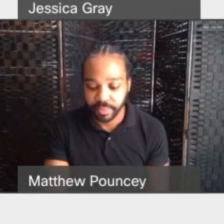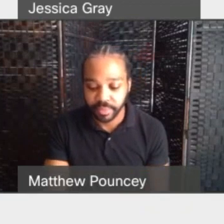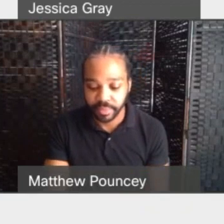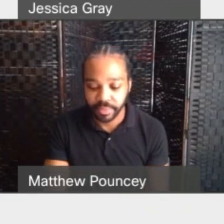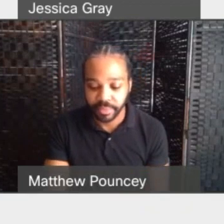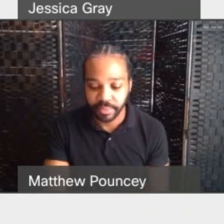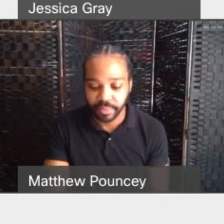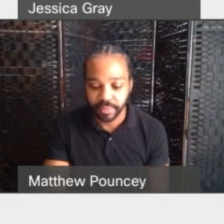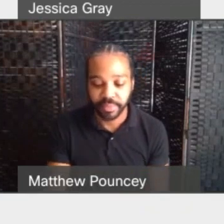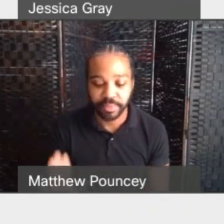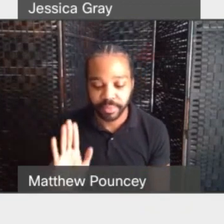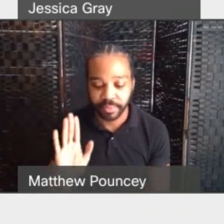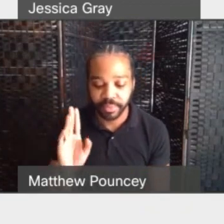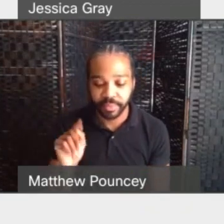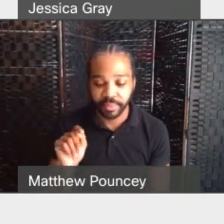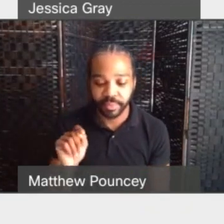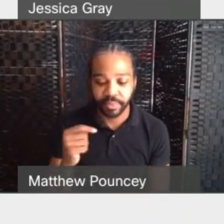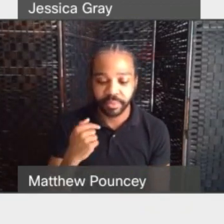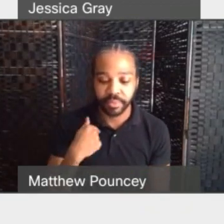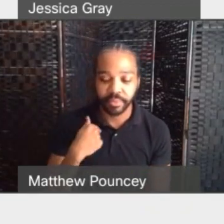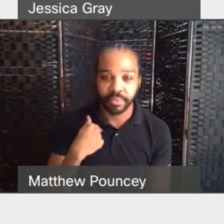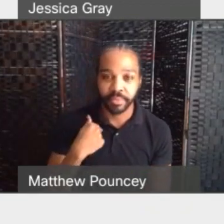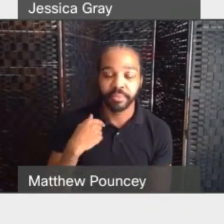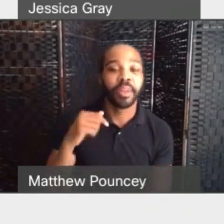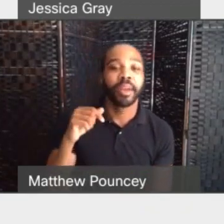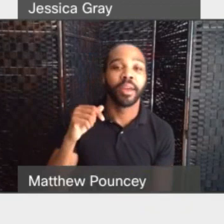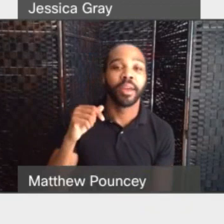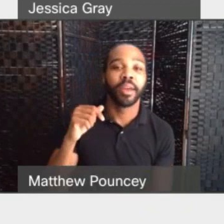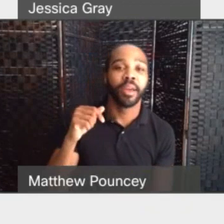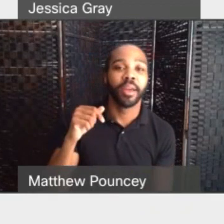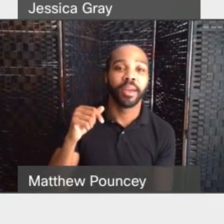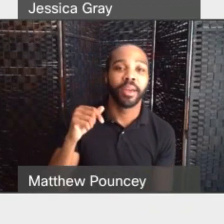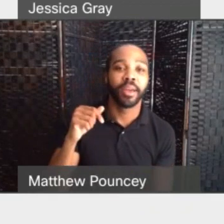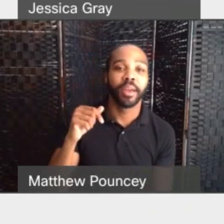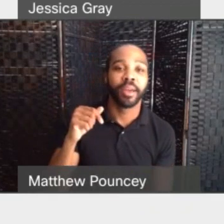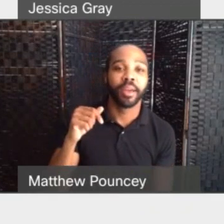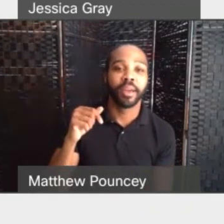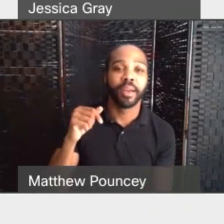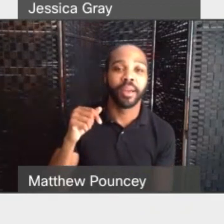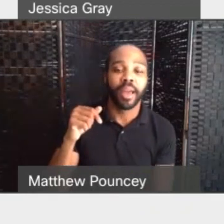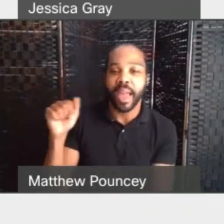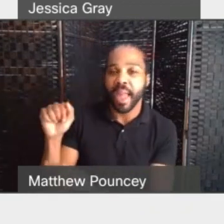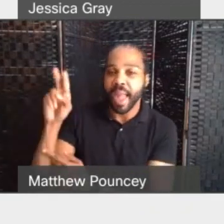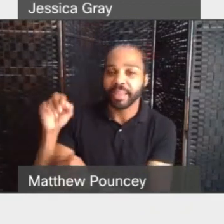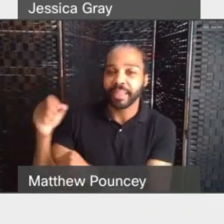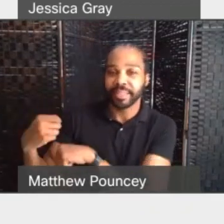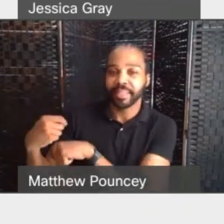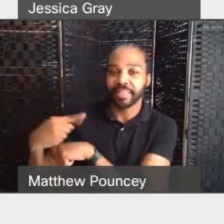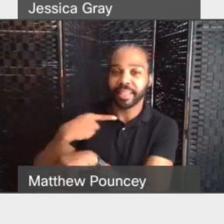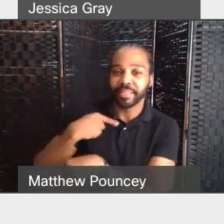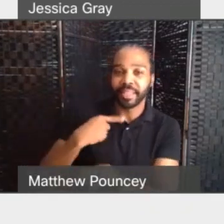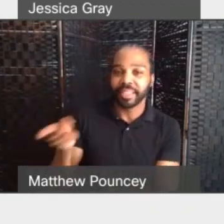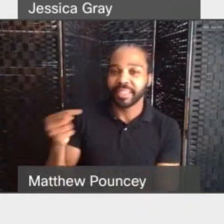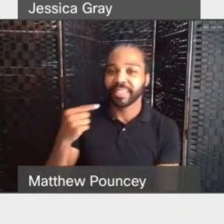But I just got a message from the director that he have what we